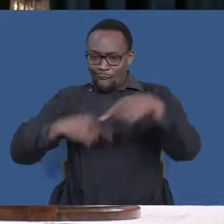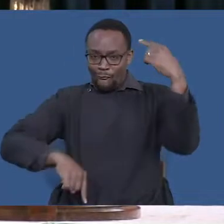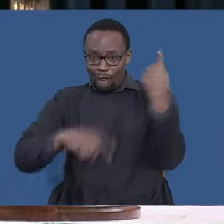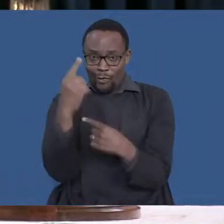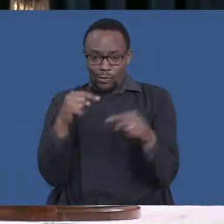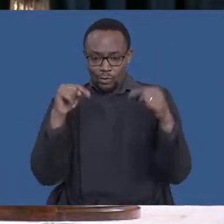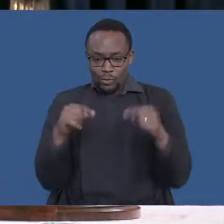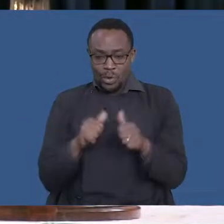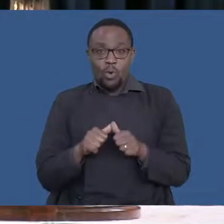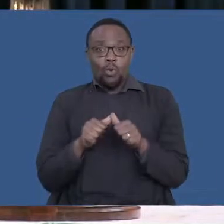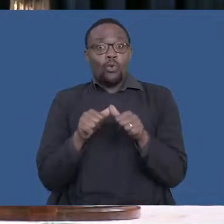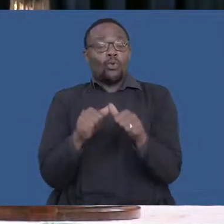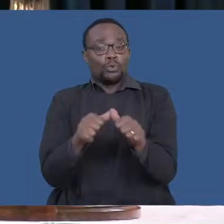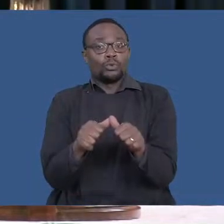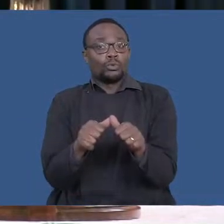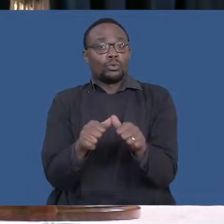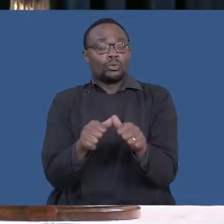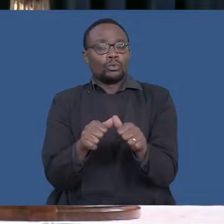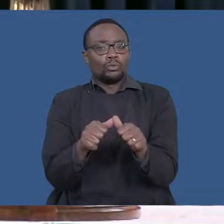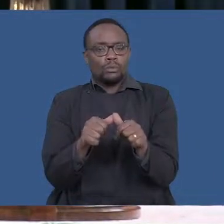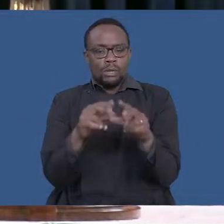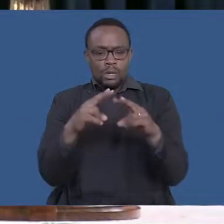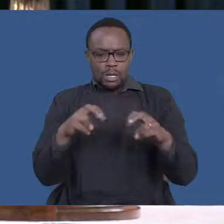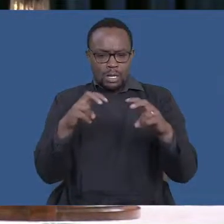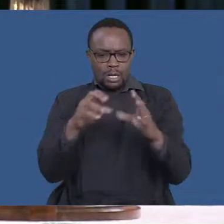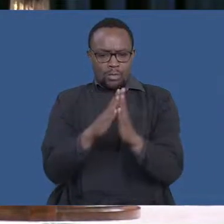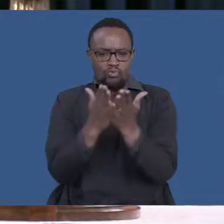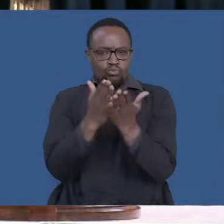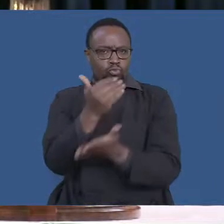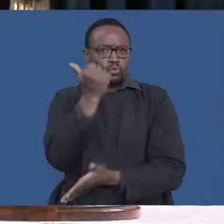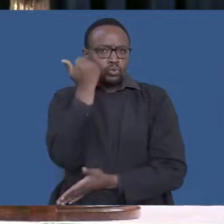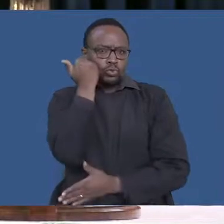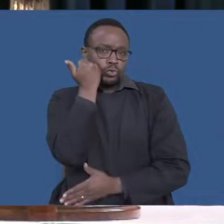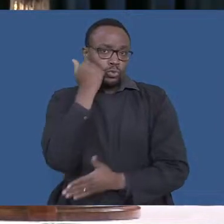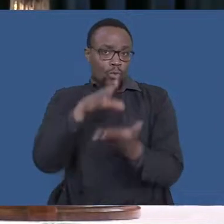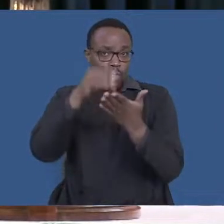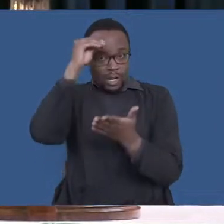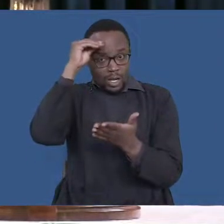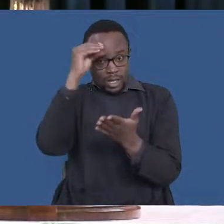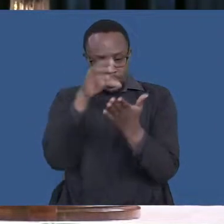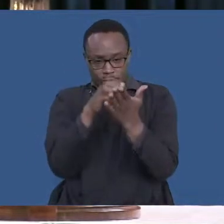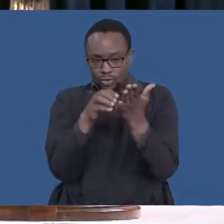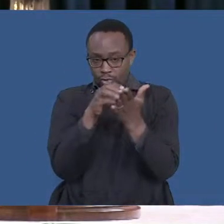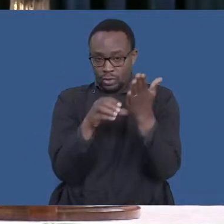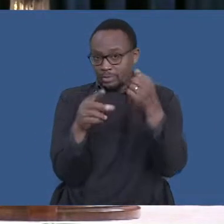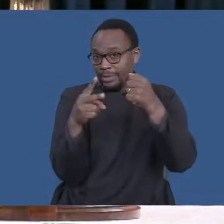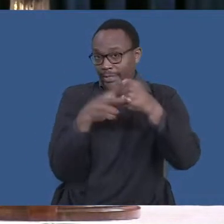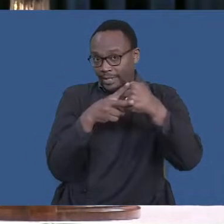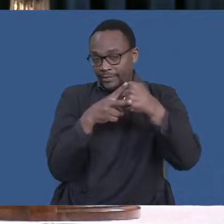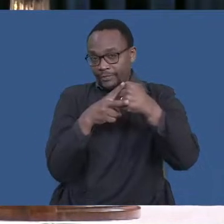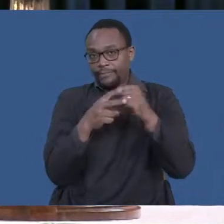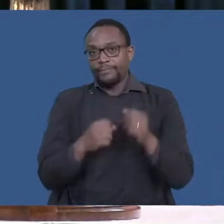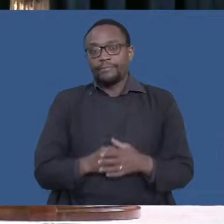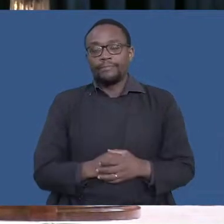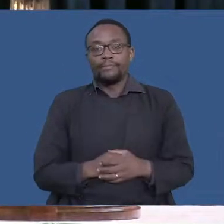we continue in exploring the book of Joshua as we look at Joshua chapter 7.